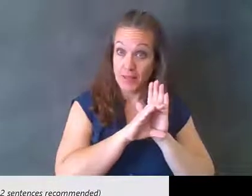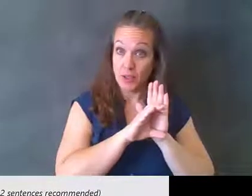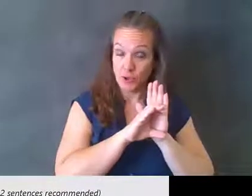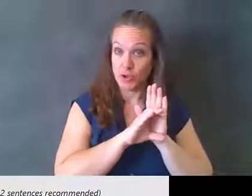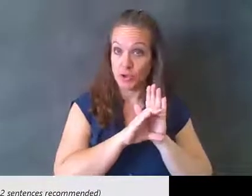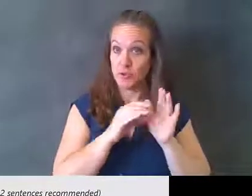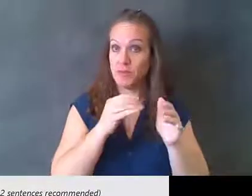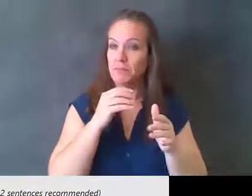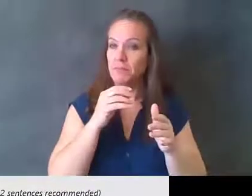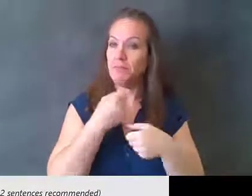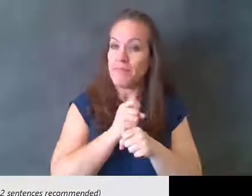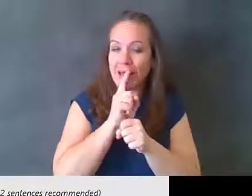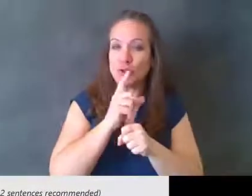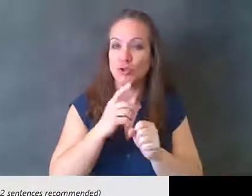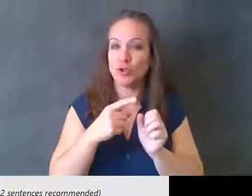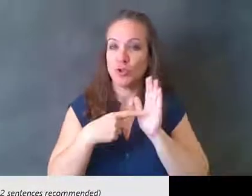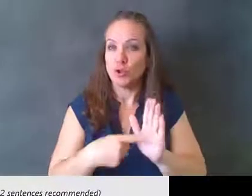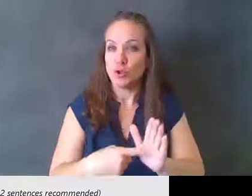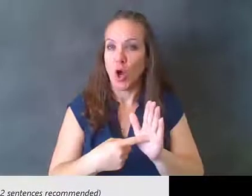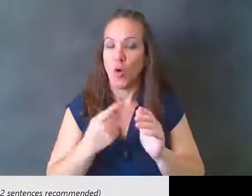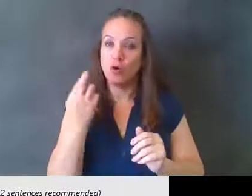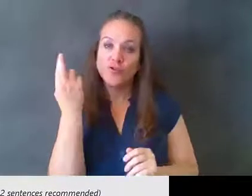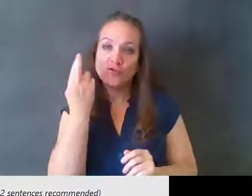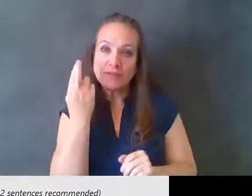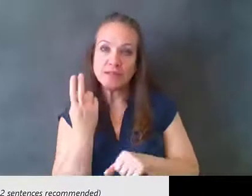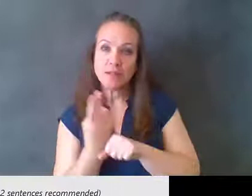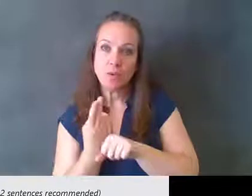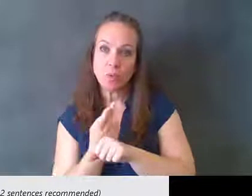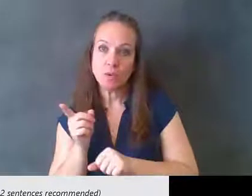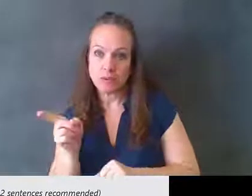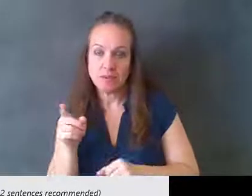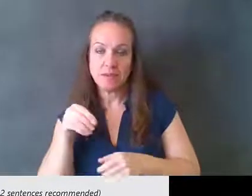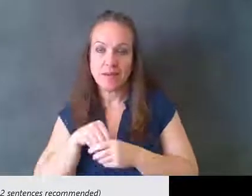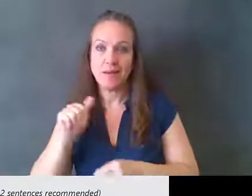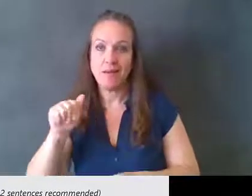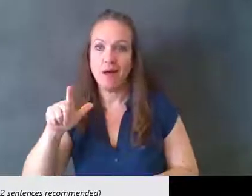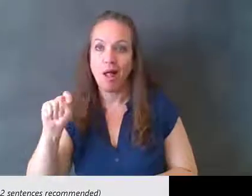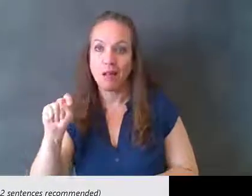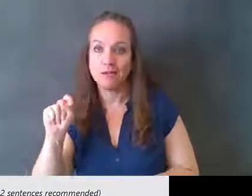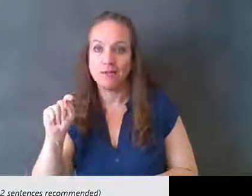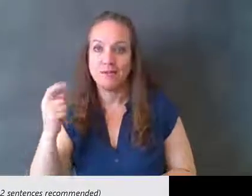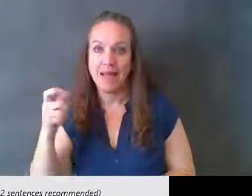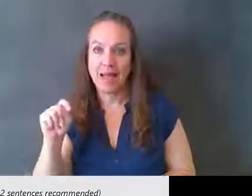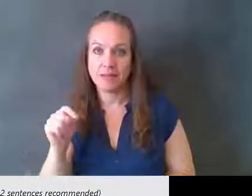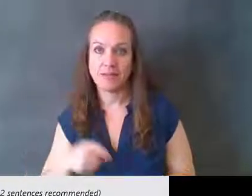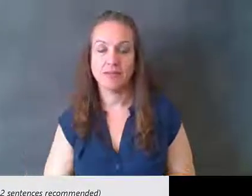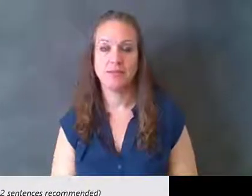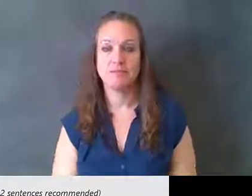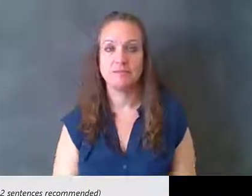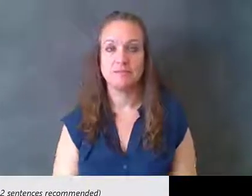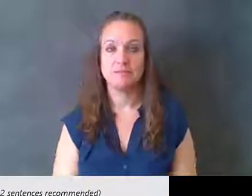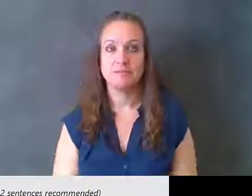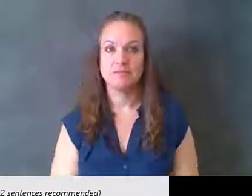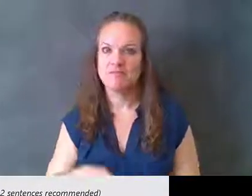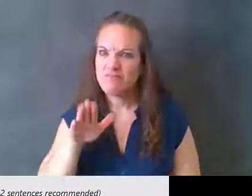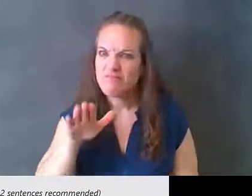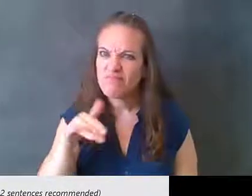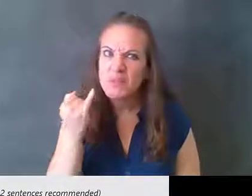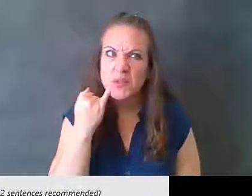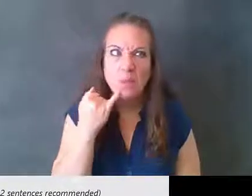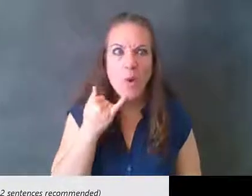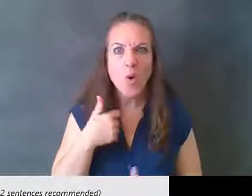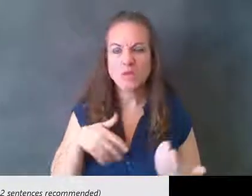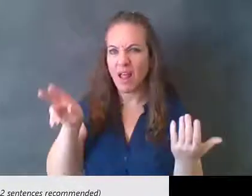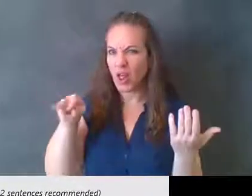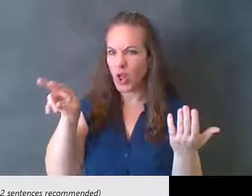in the context we're using it in. So maybe I decide, though, that this isn't quite enough info to give somebody about what makes